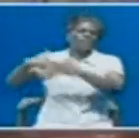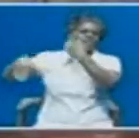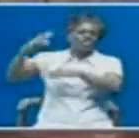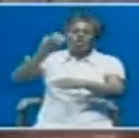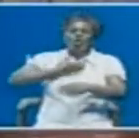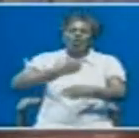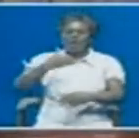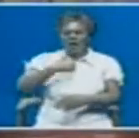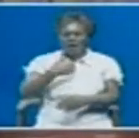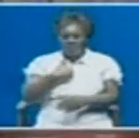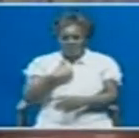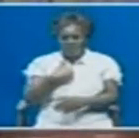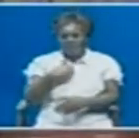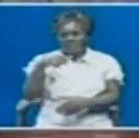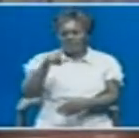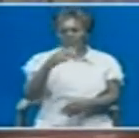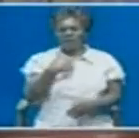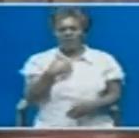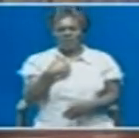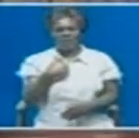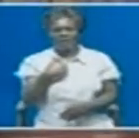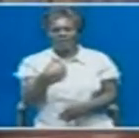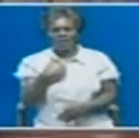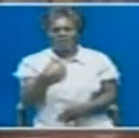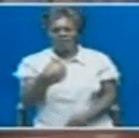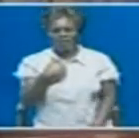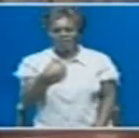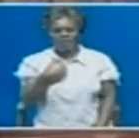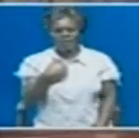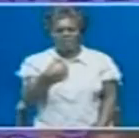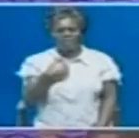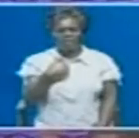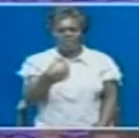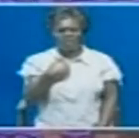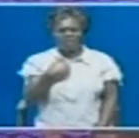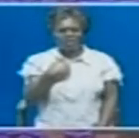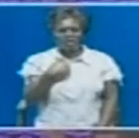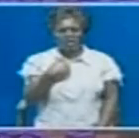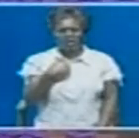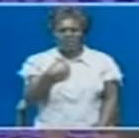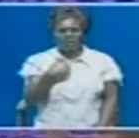well. He's an admitted, what is it? Sex addiction. There you go.